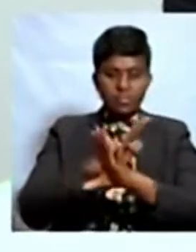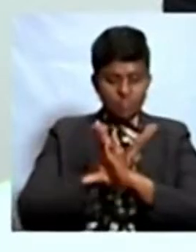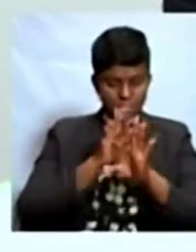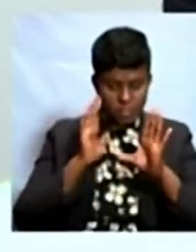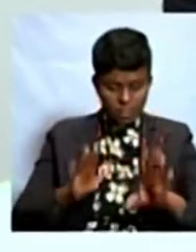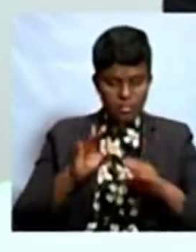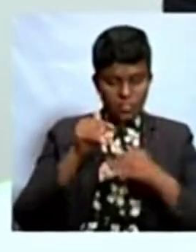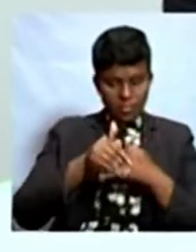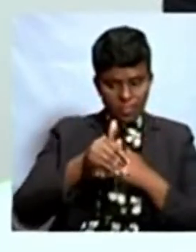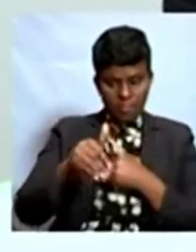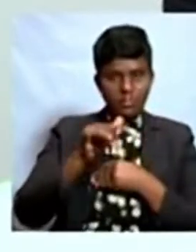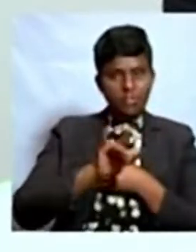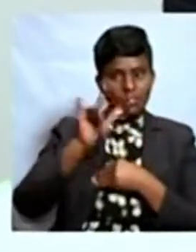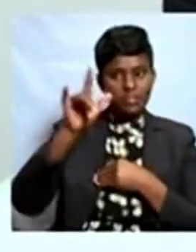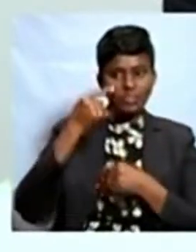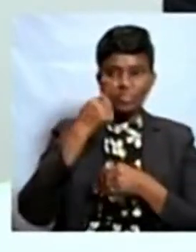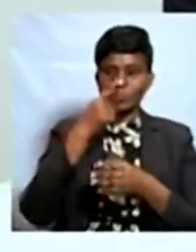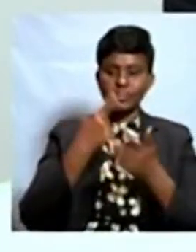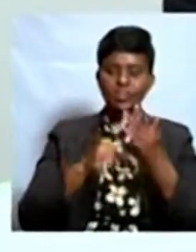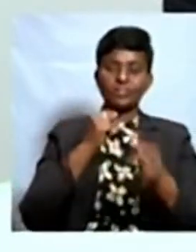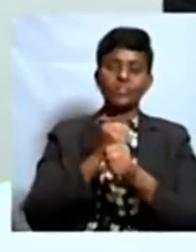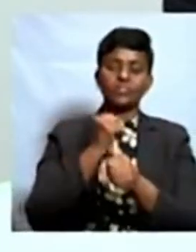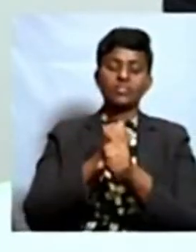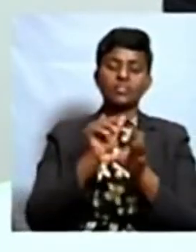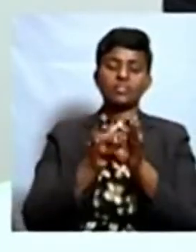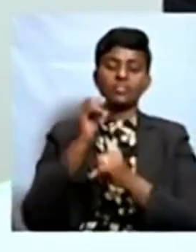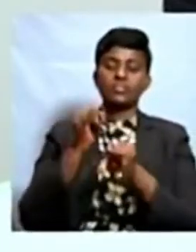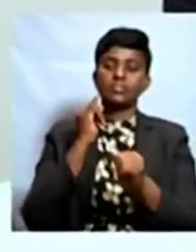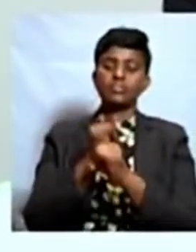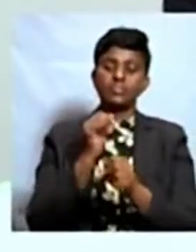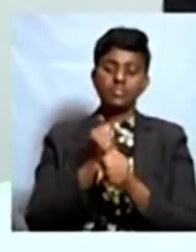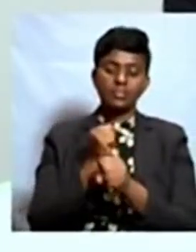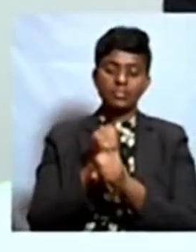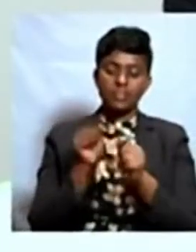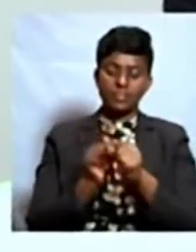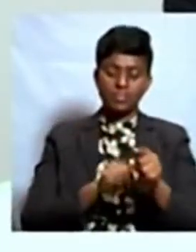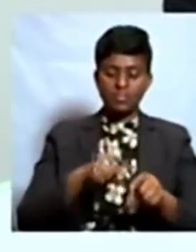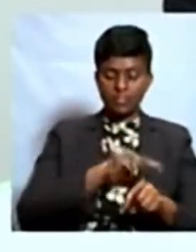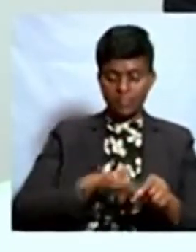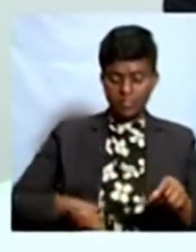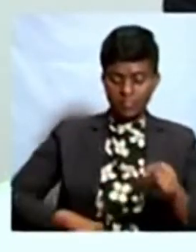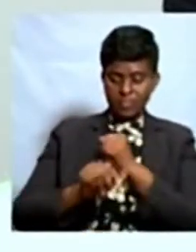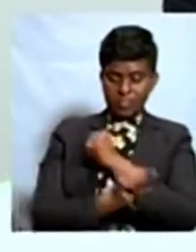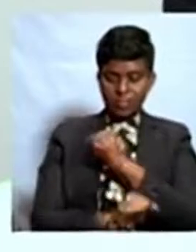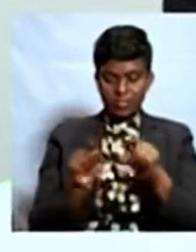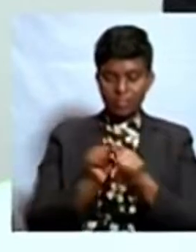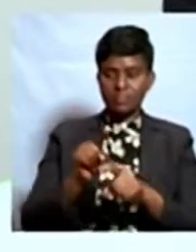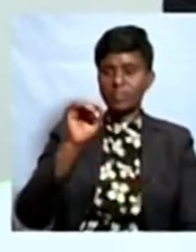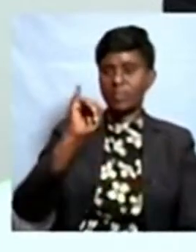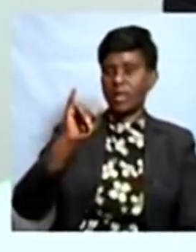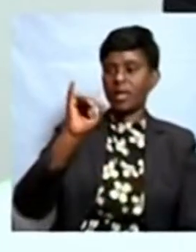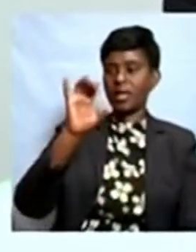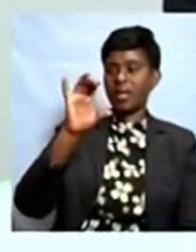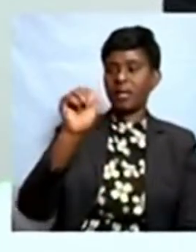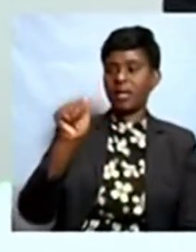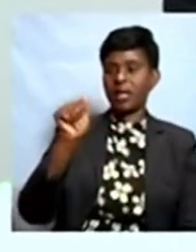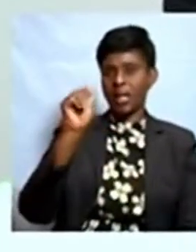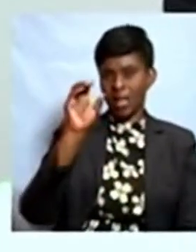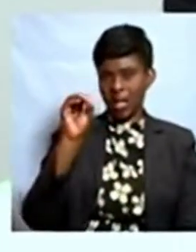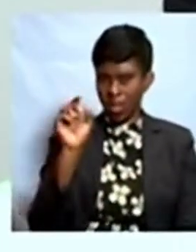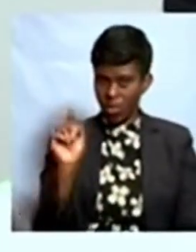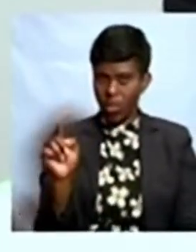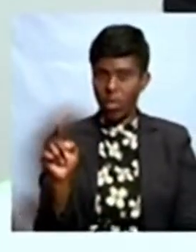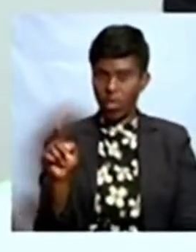registered aircraft engaged in international navigation to a member state of the ICAO